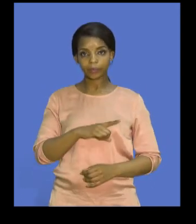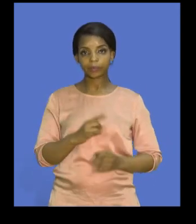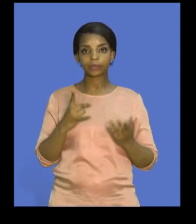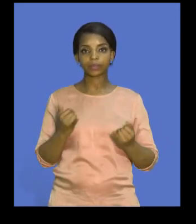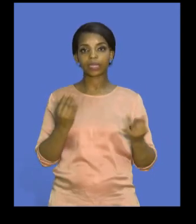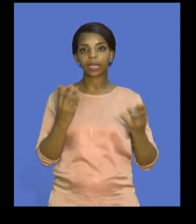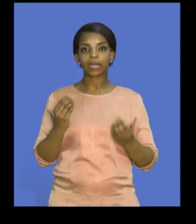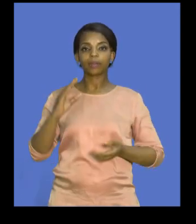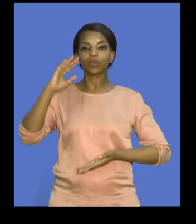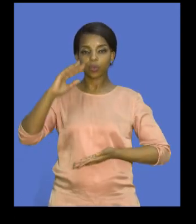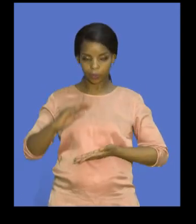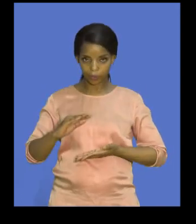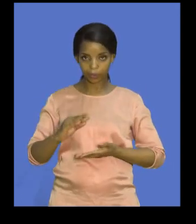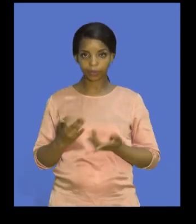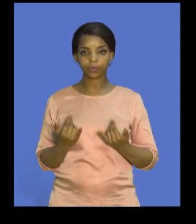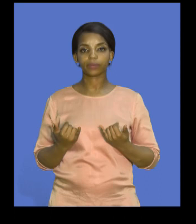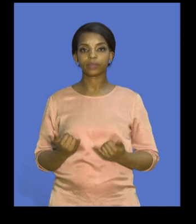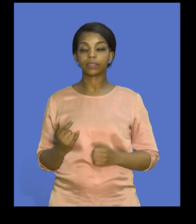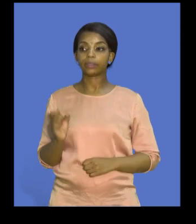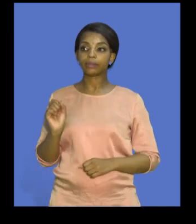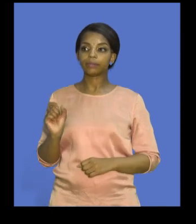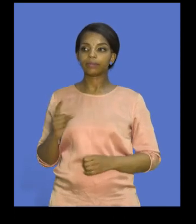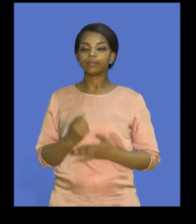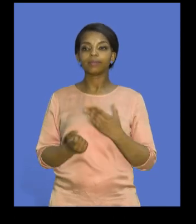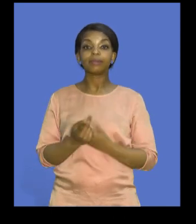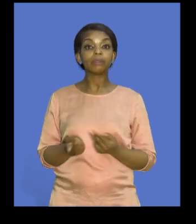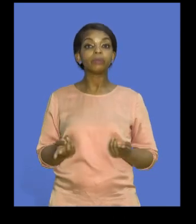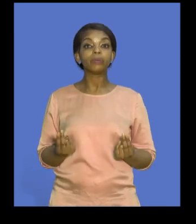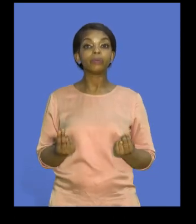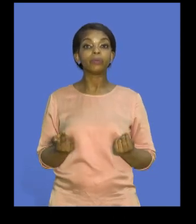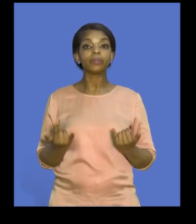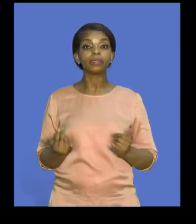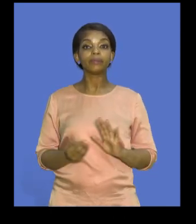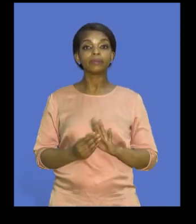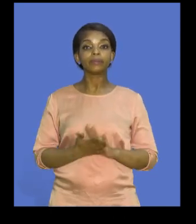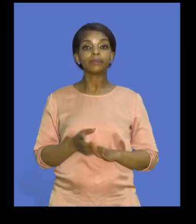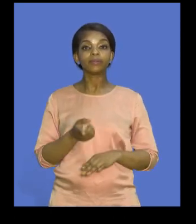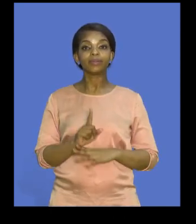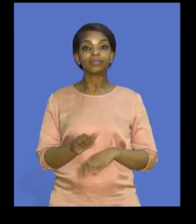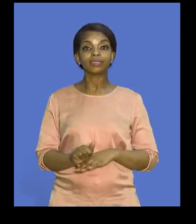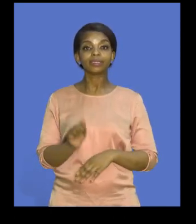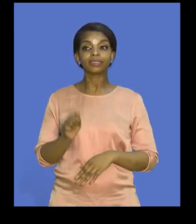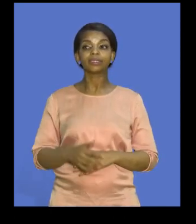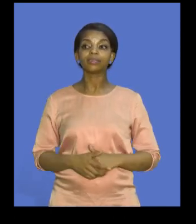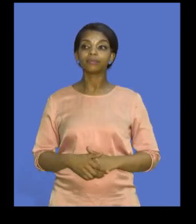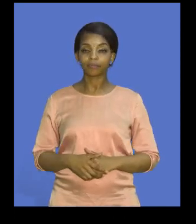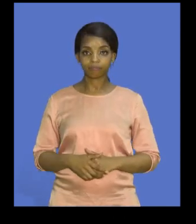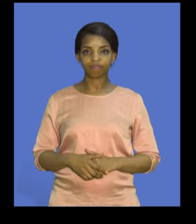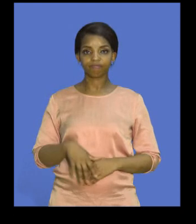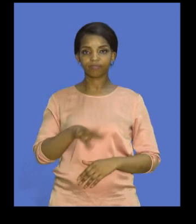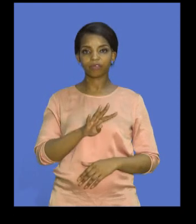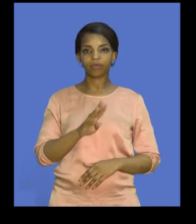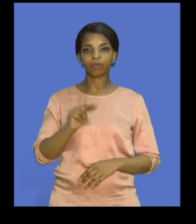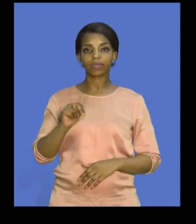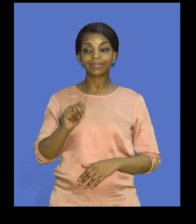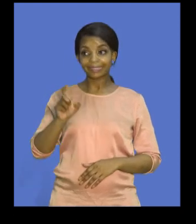doubled the distance. That's the inverse proportionality. So the new force will be a quarter of 16, which is actually 4 newtons, right? So this is